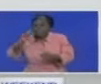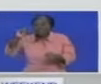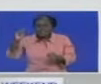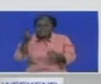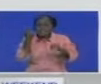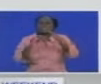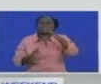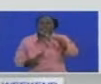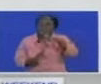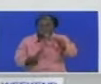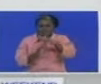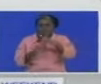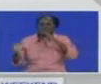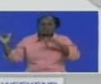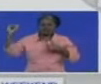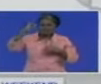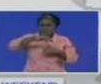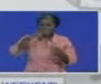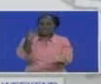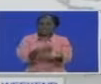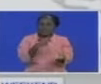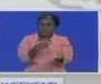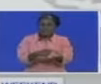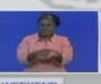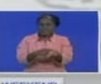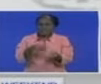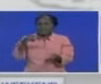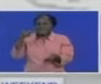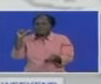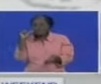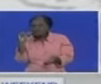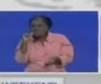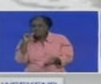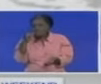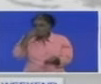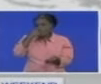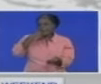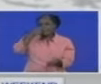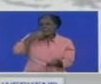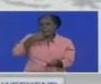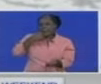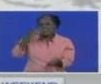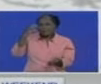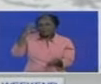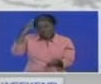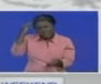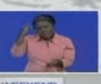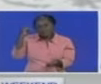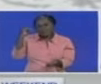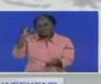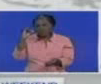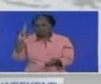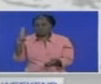top five exporters were Uganda, the United Kingdom, Tanzania, the Netherlands, and the